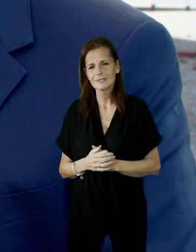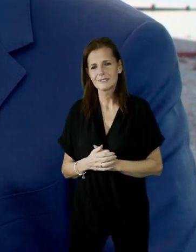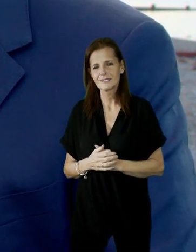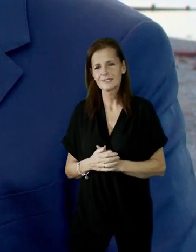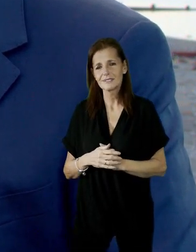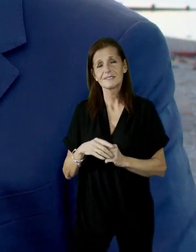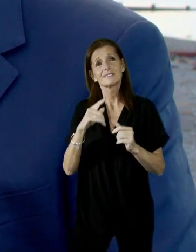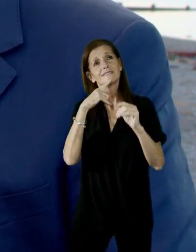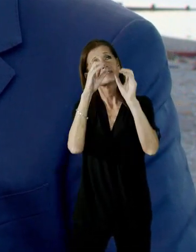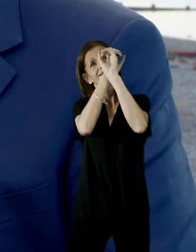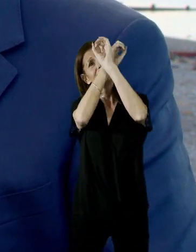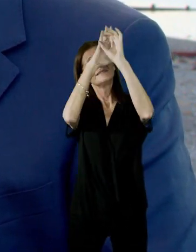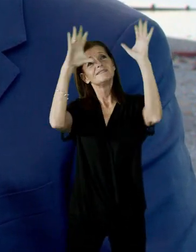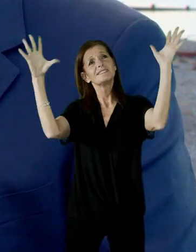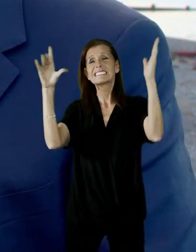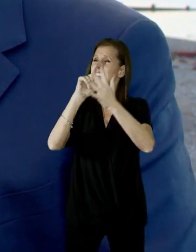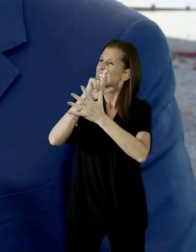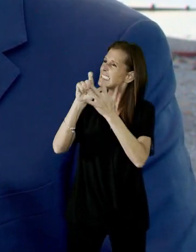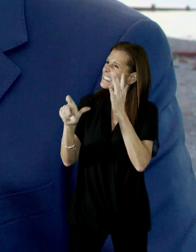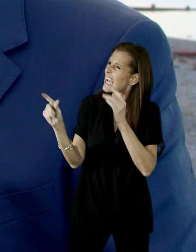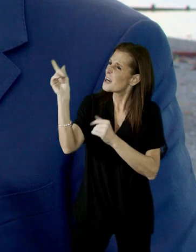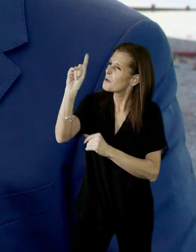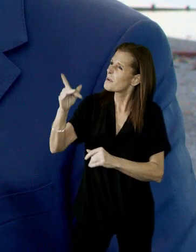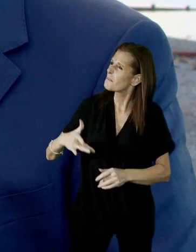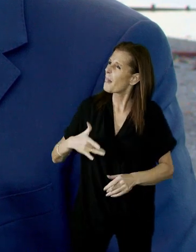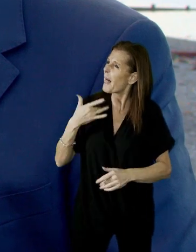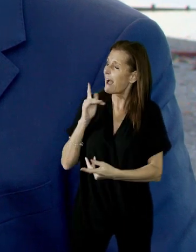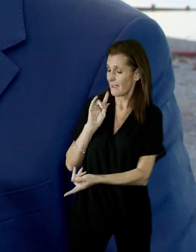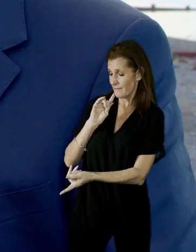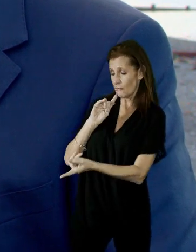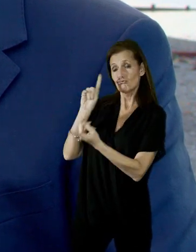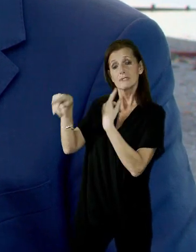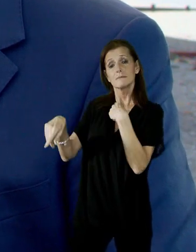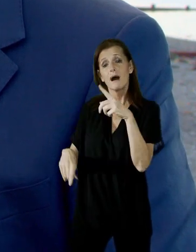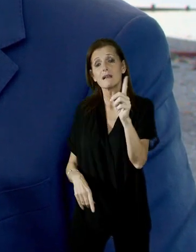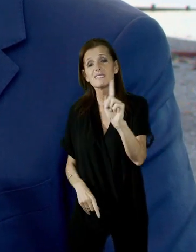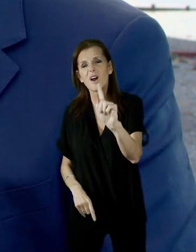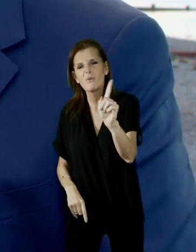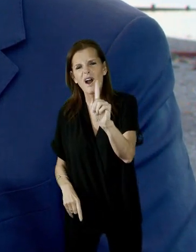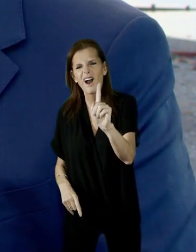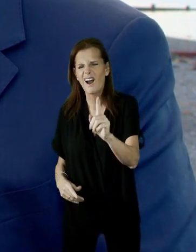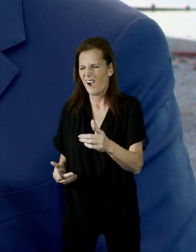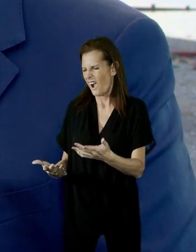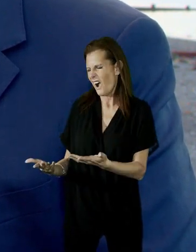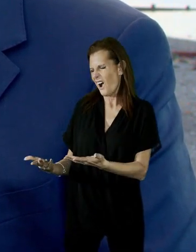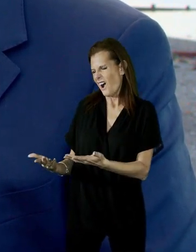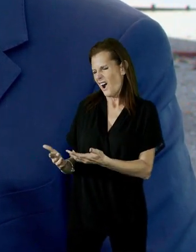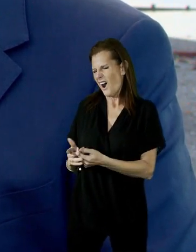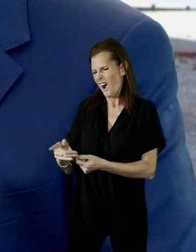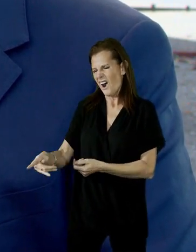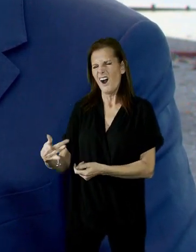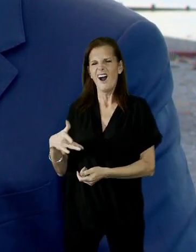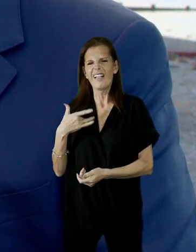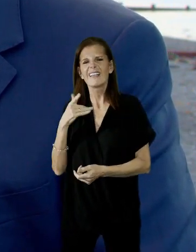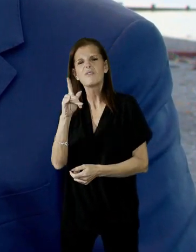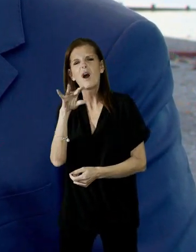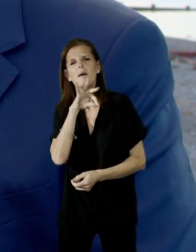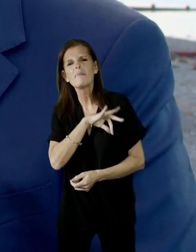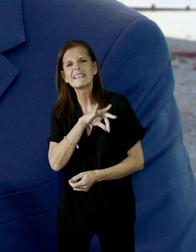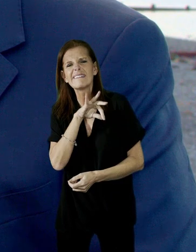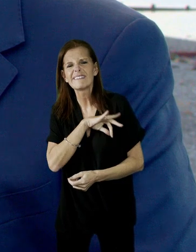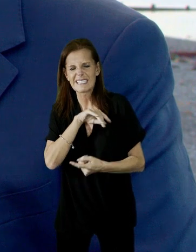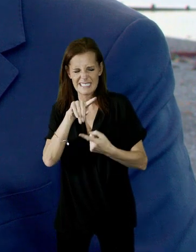disabled person's life, the response would often be that they either live on benefits, go to a day